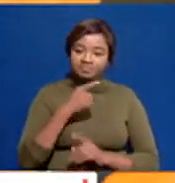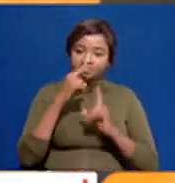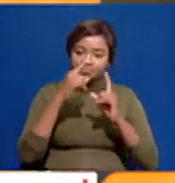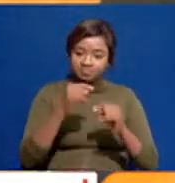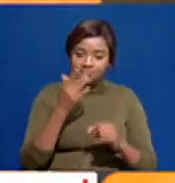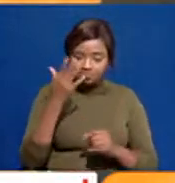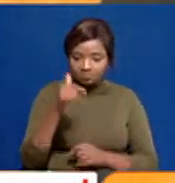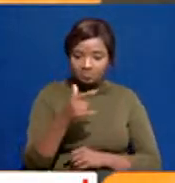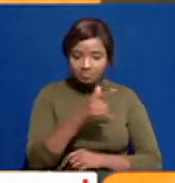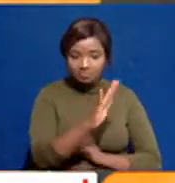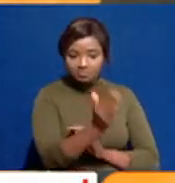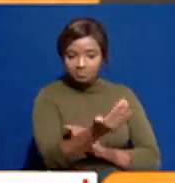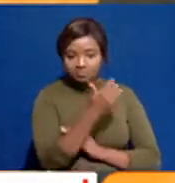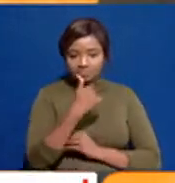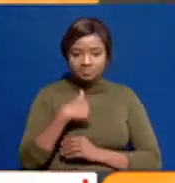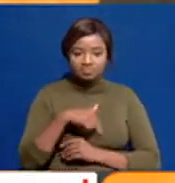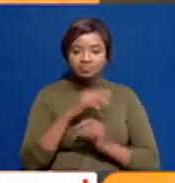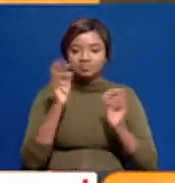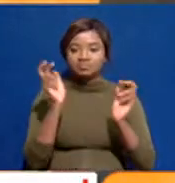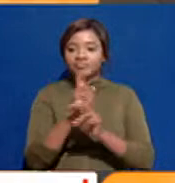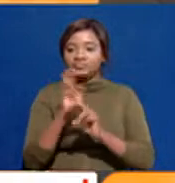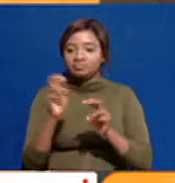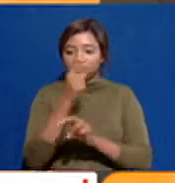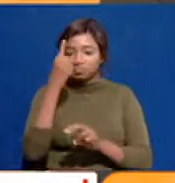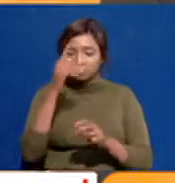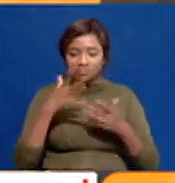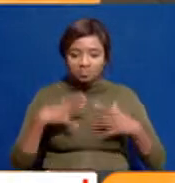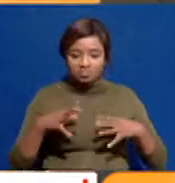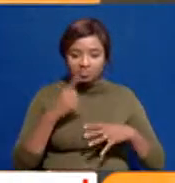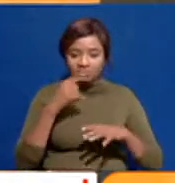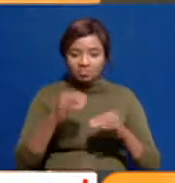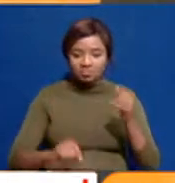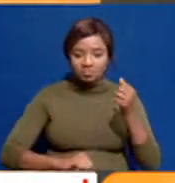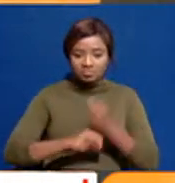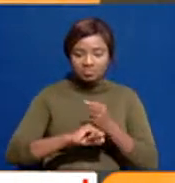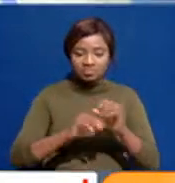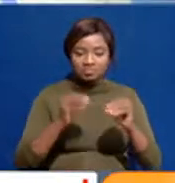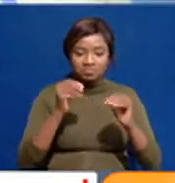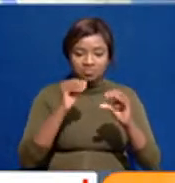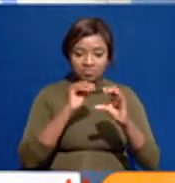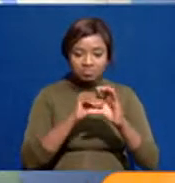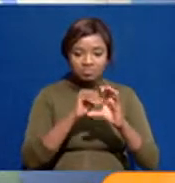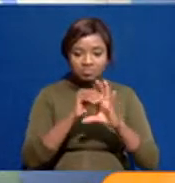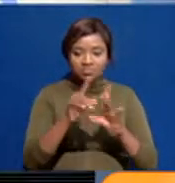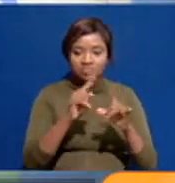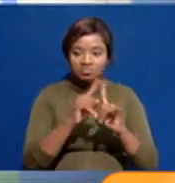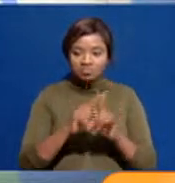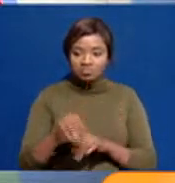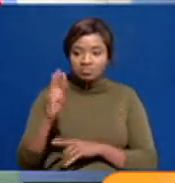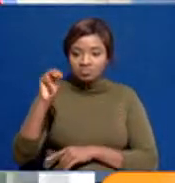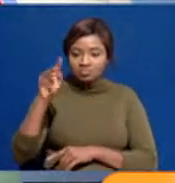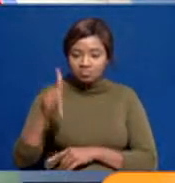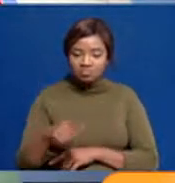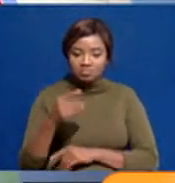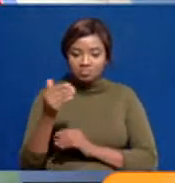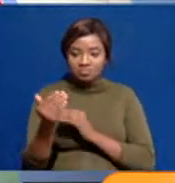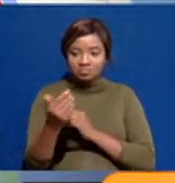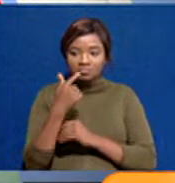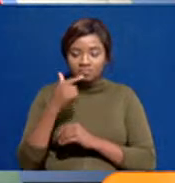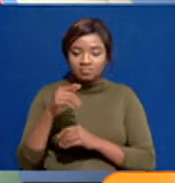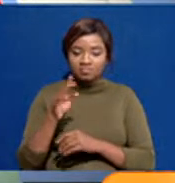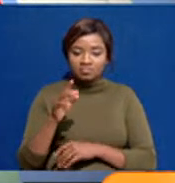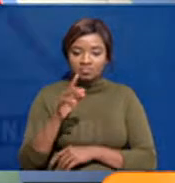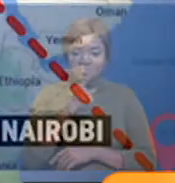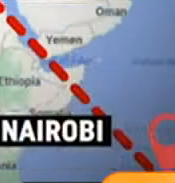requested to look for investors. We are involved in that process. MPs accused the Telkom board chair